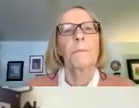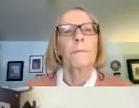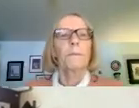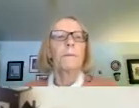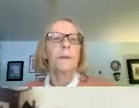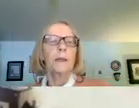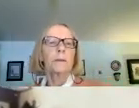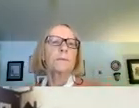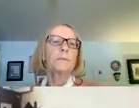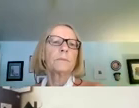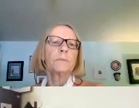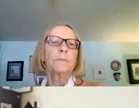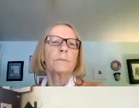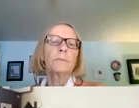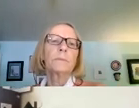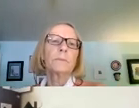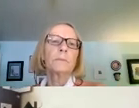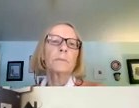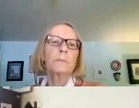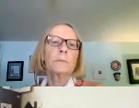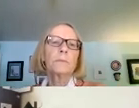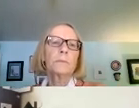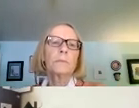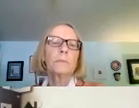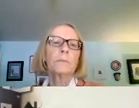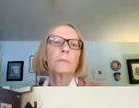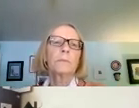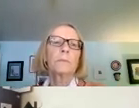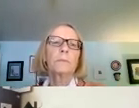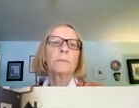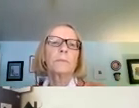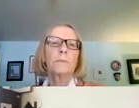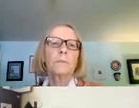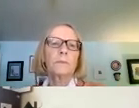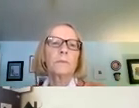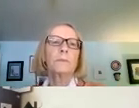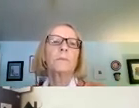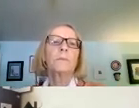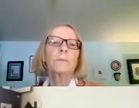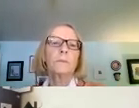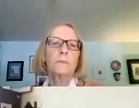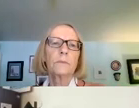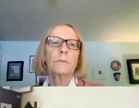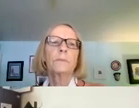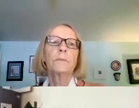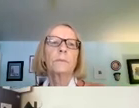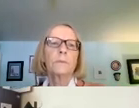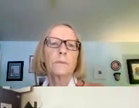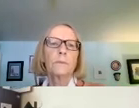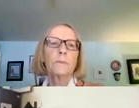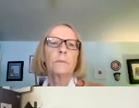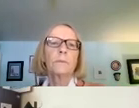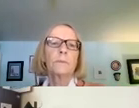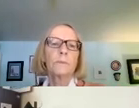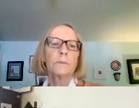of protective intervention. So this last step, as you would expect, is a last resort option, and it occurs very